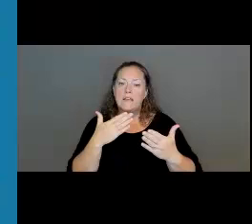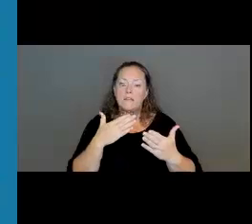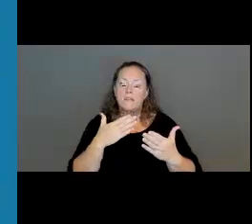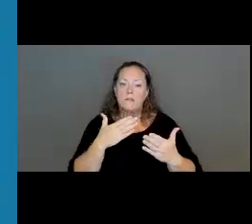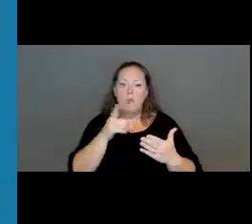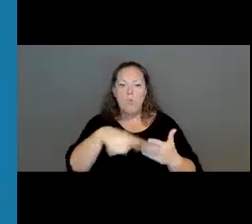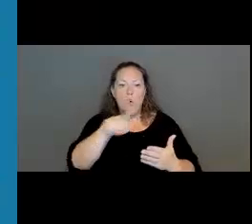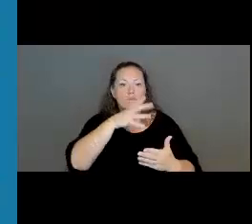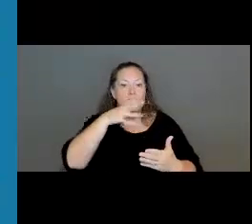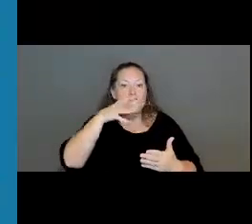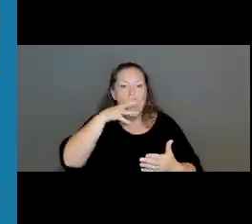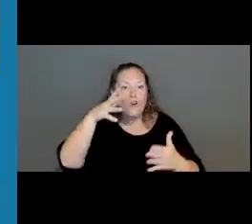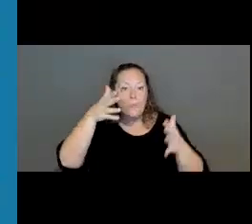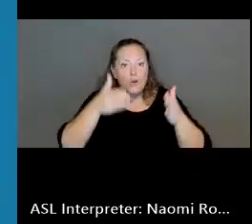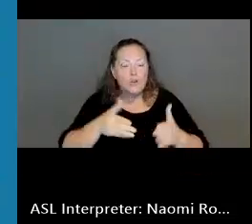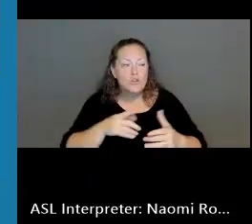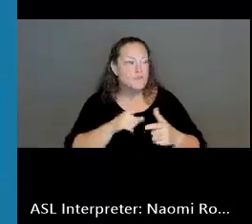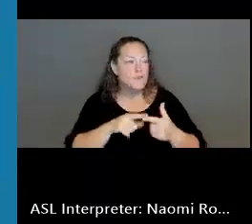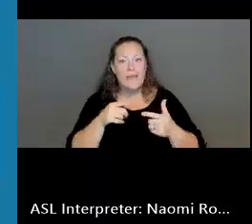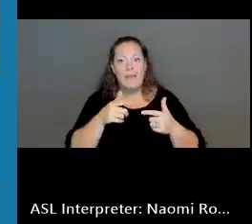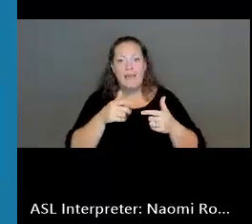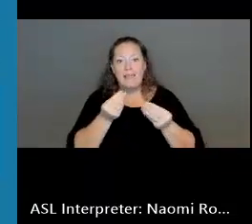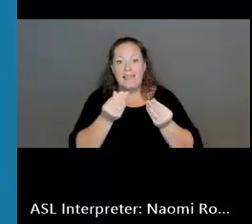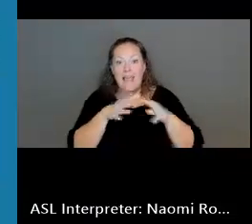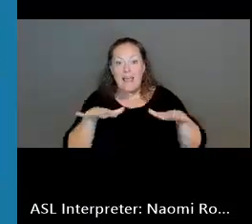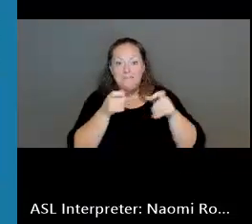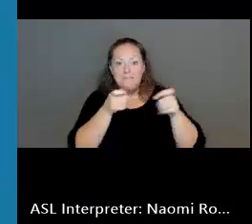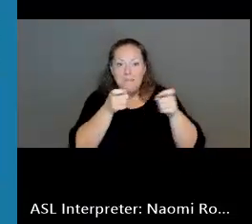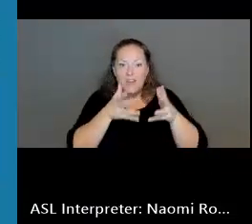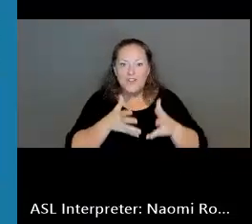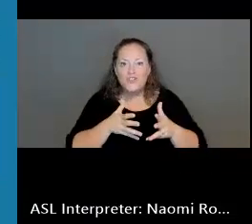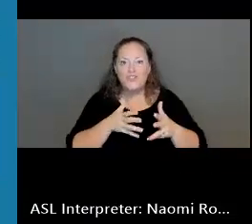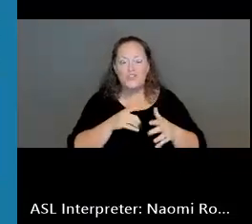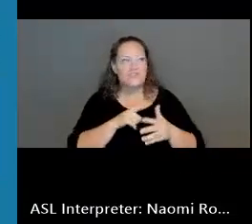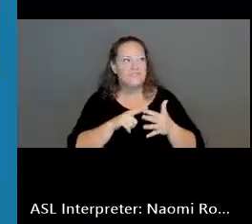farmers, land managers, and others who